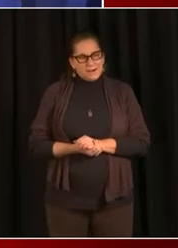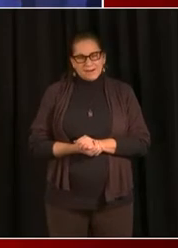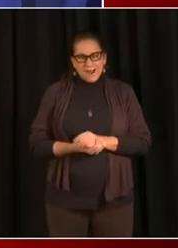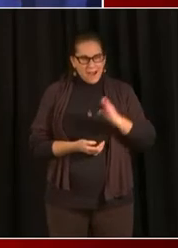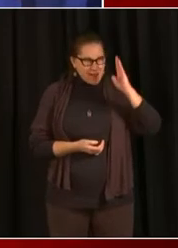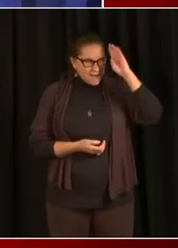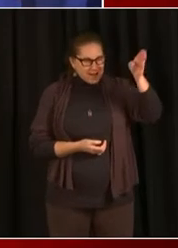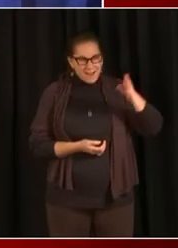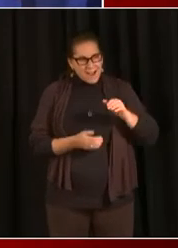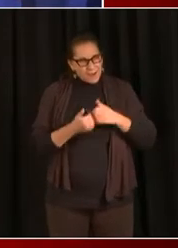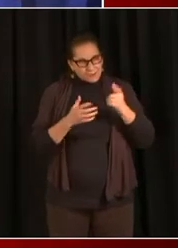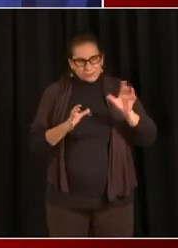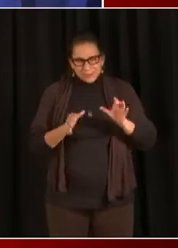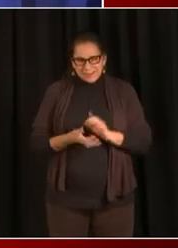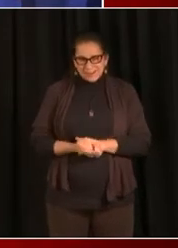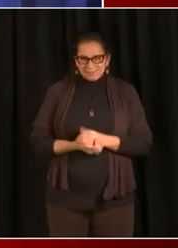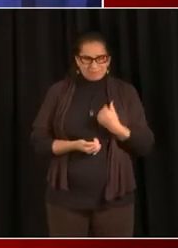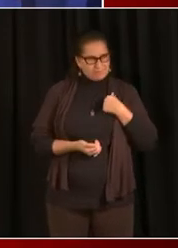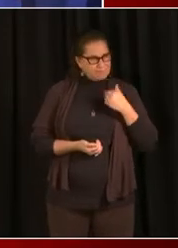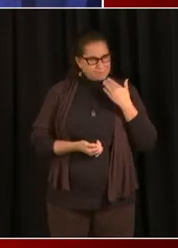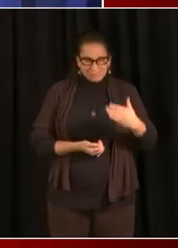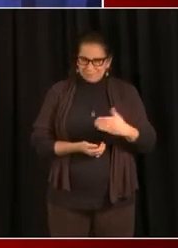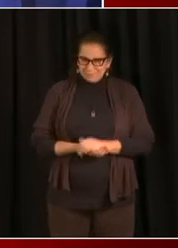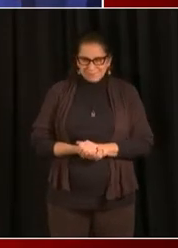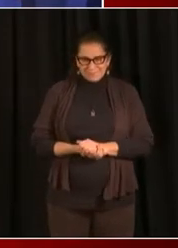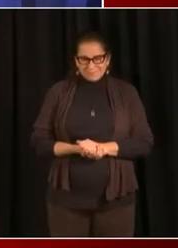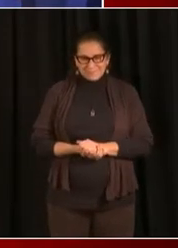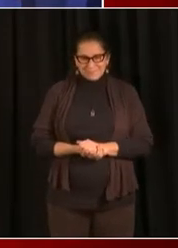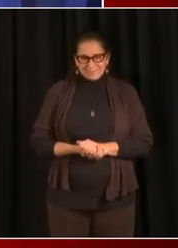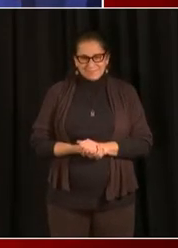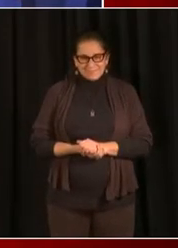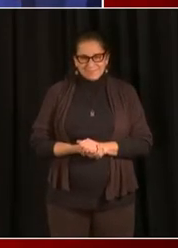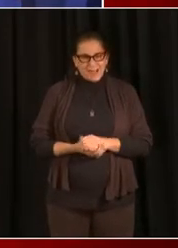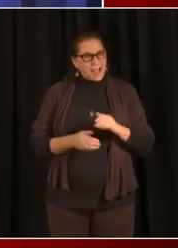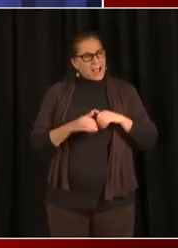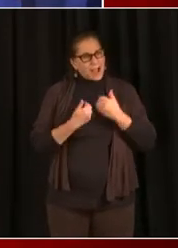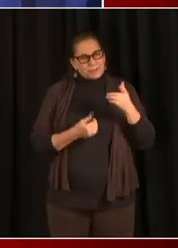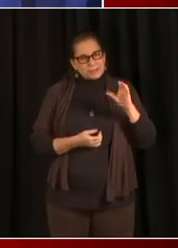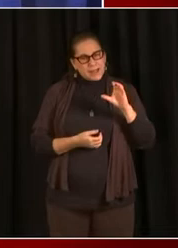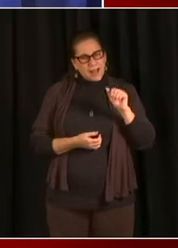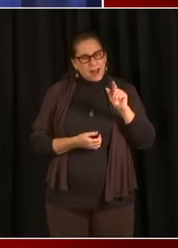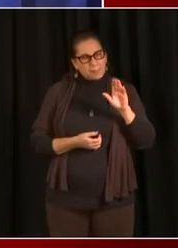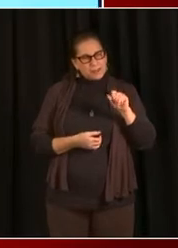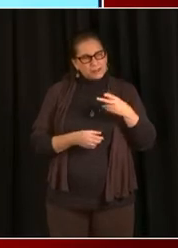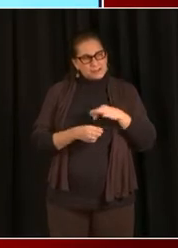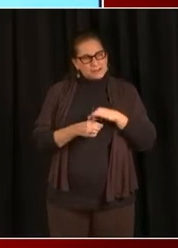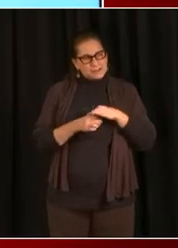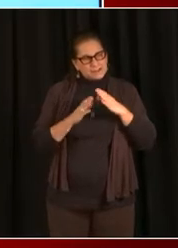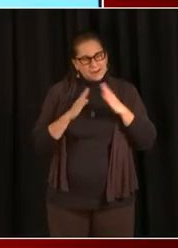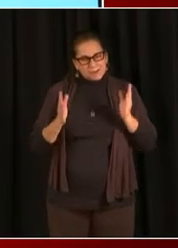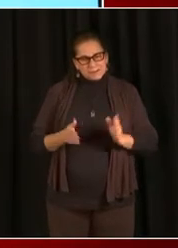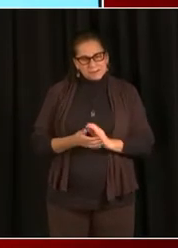Hi, how are you today? Doing well. Tell us a little bit about Calabash Tea Tonic, your story.